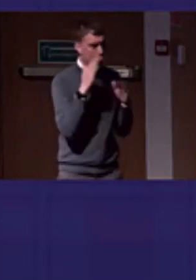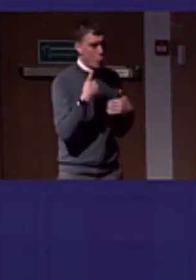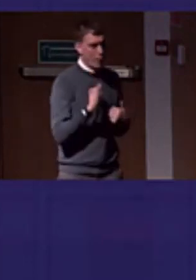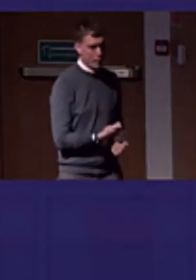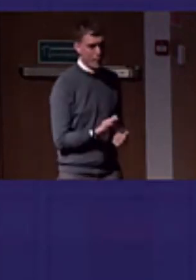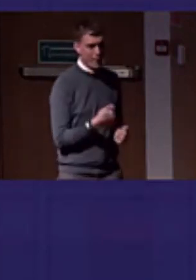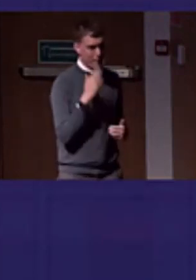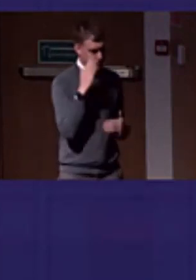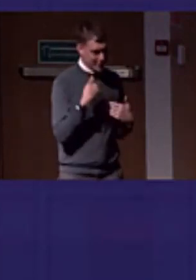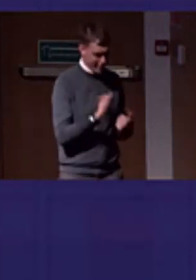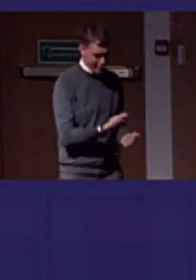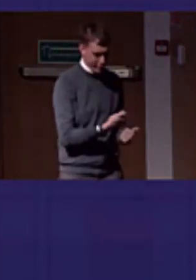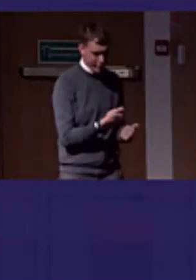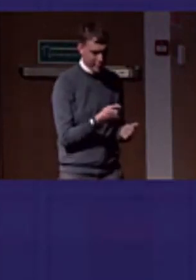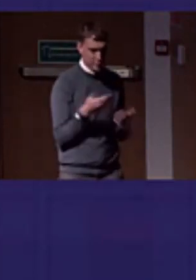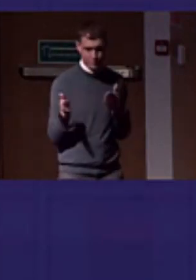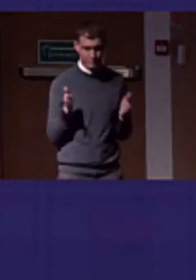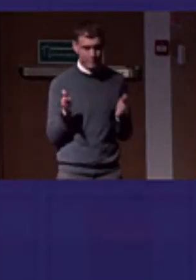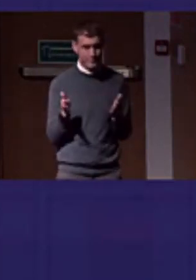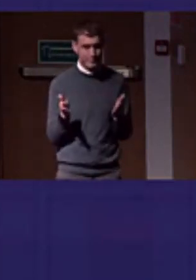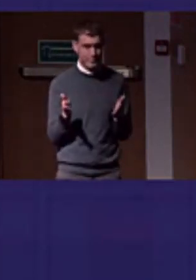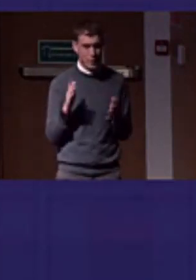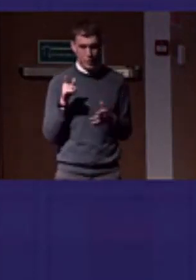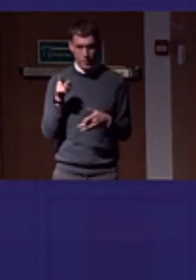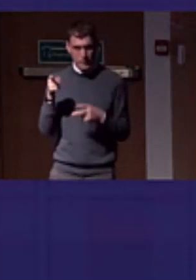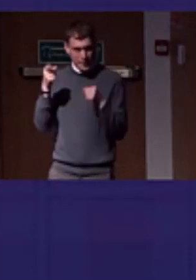Management, well-being.